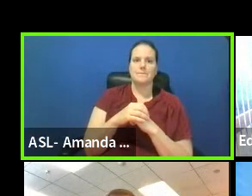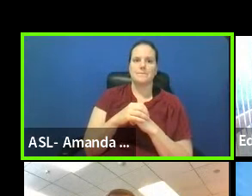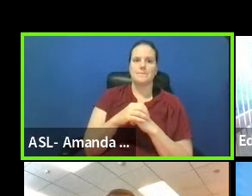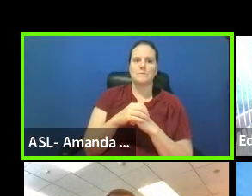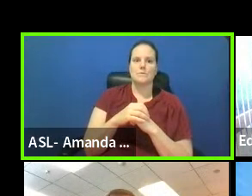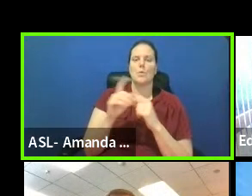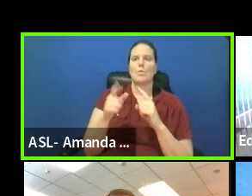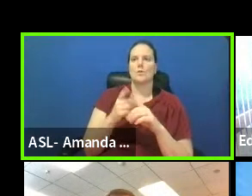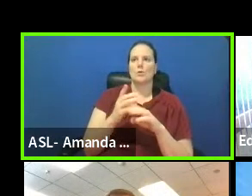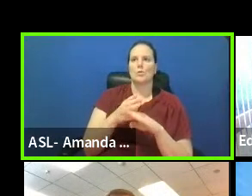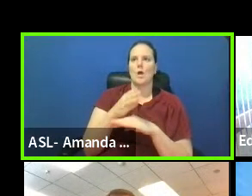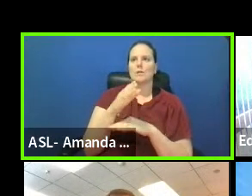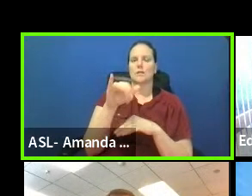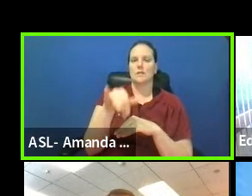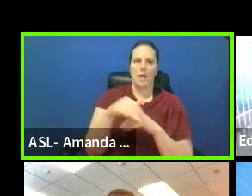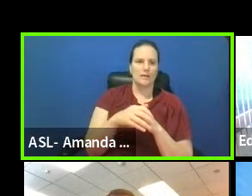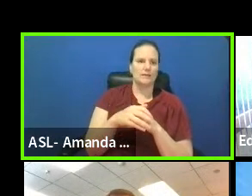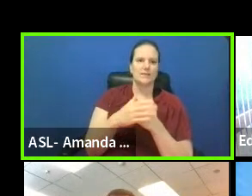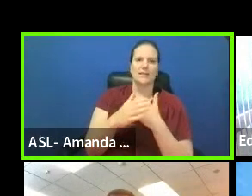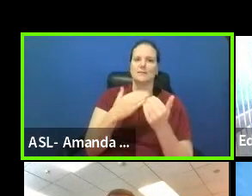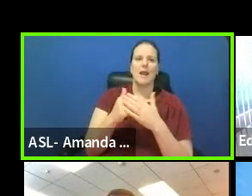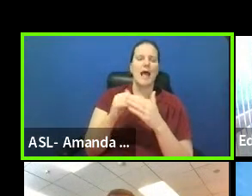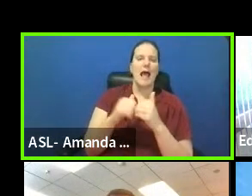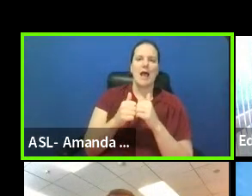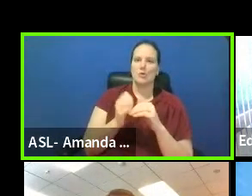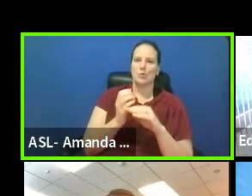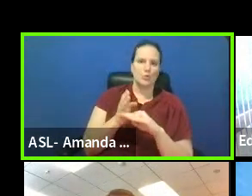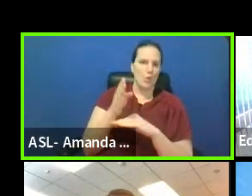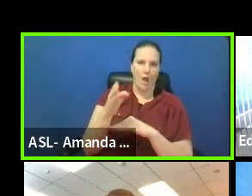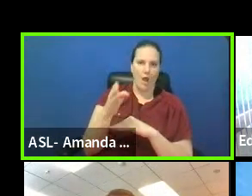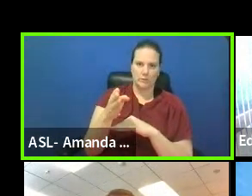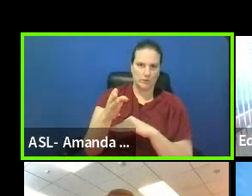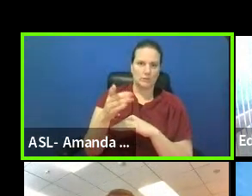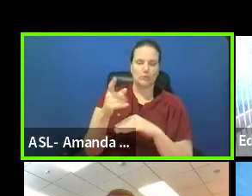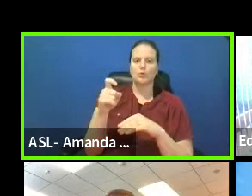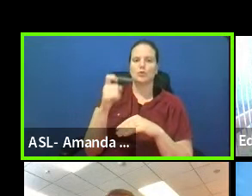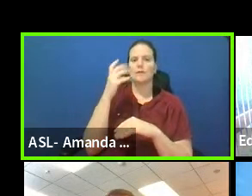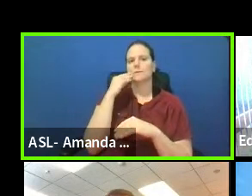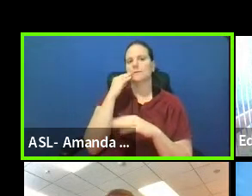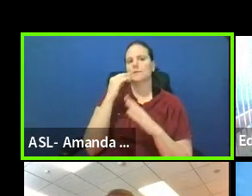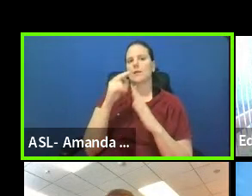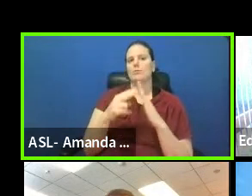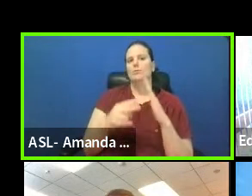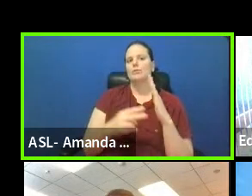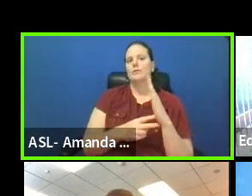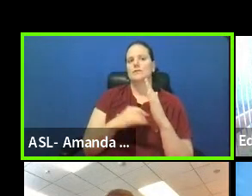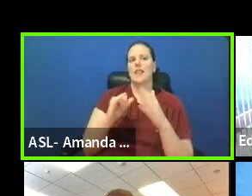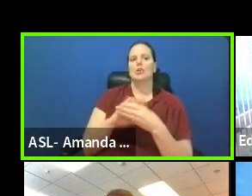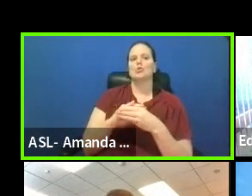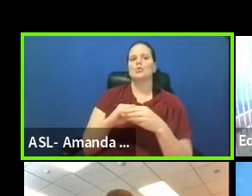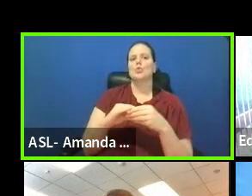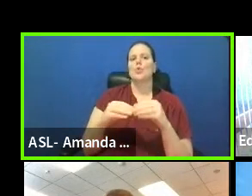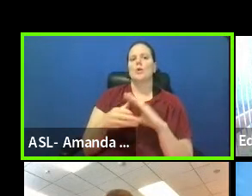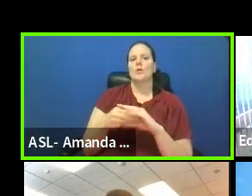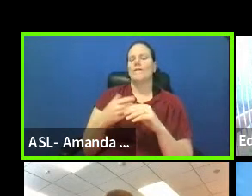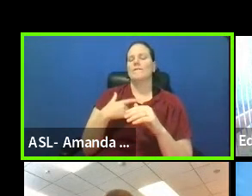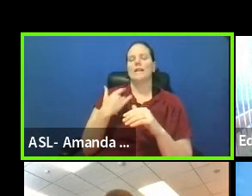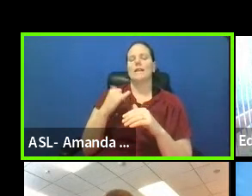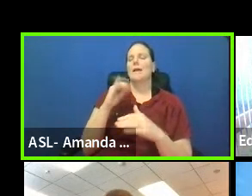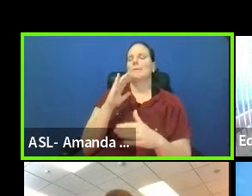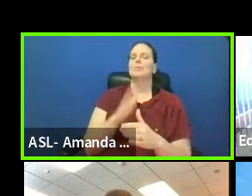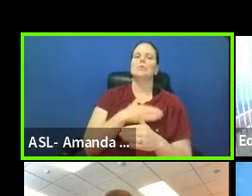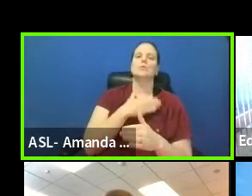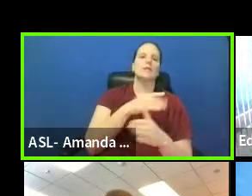as you're crossing it. It's sort of like no matter how you're crossing it, you should be experiencing the bridge like a story or like a symphony or something.